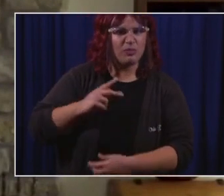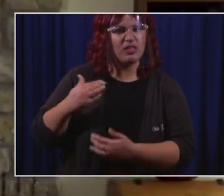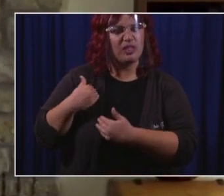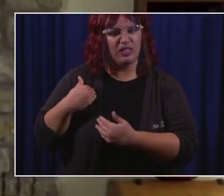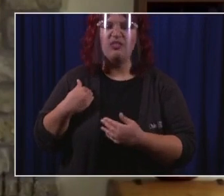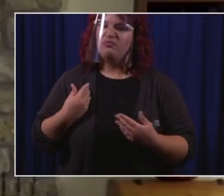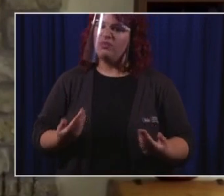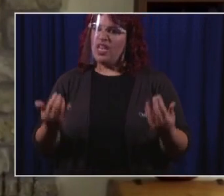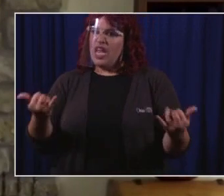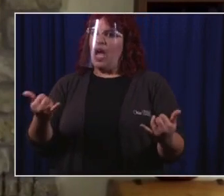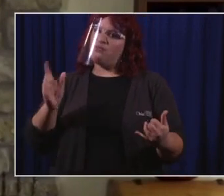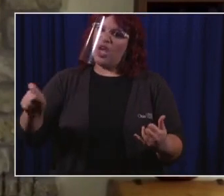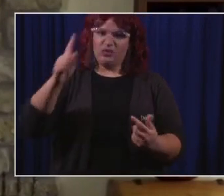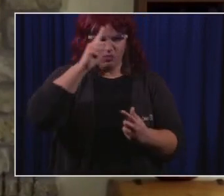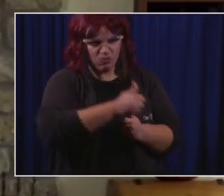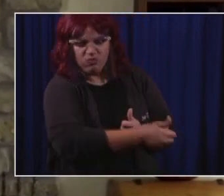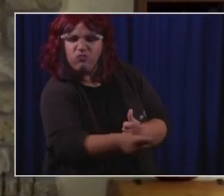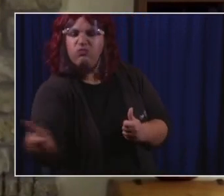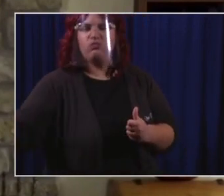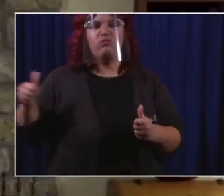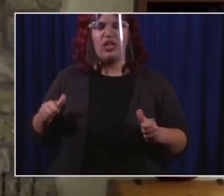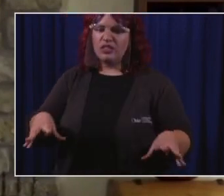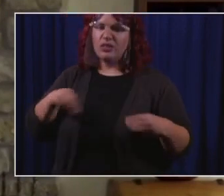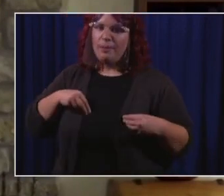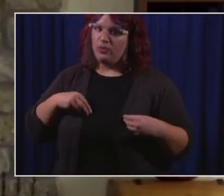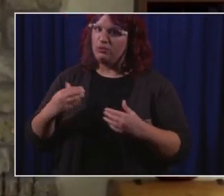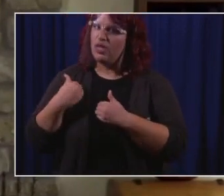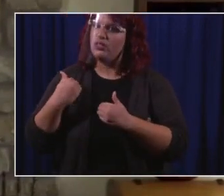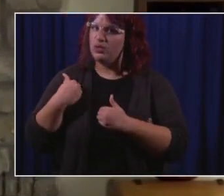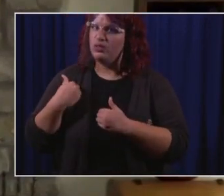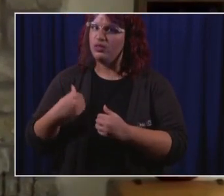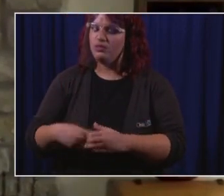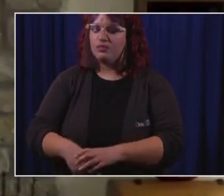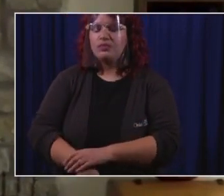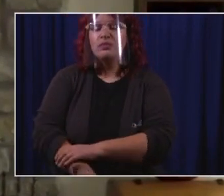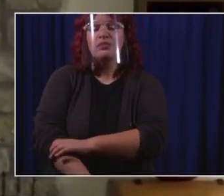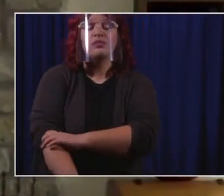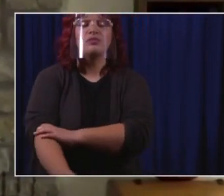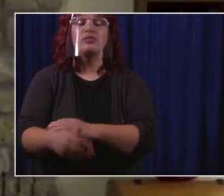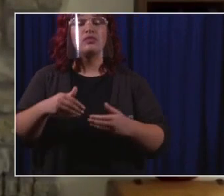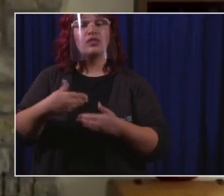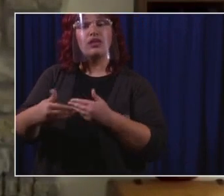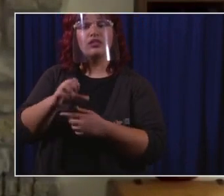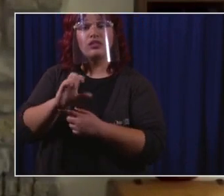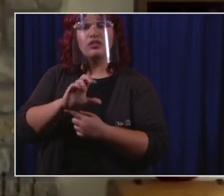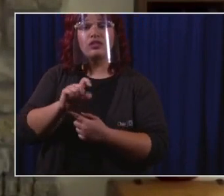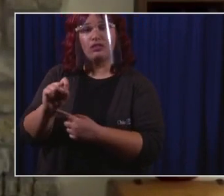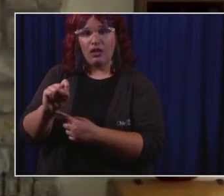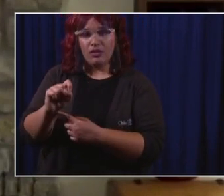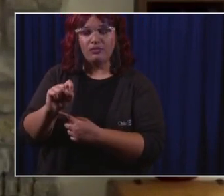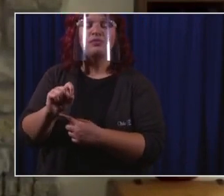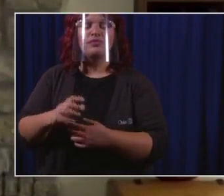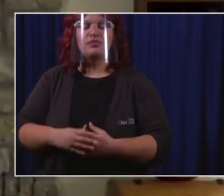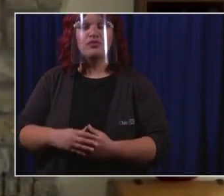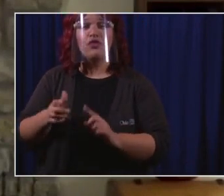Next question is from Scott Hallis at the Xenia Daily Gazette. Hey, Scott. Hey, Governor, how are you? I'm